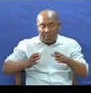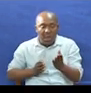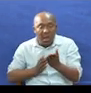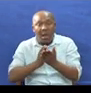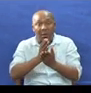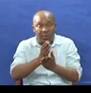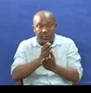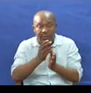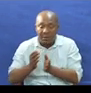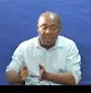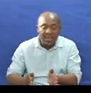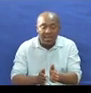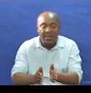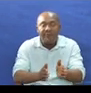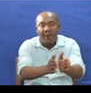across